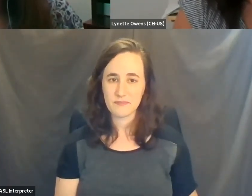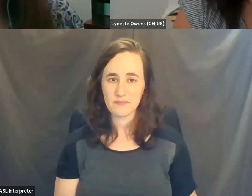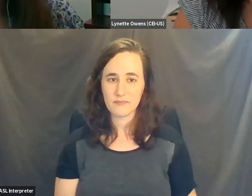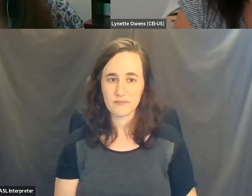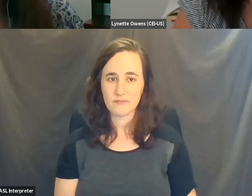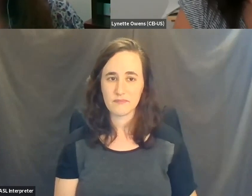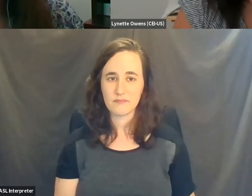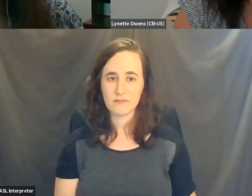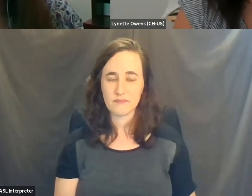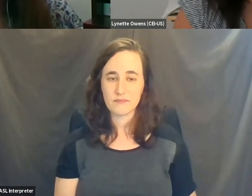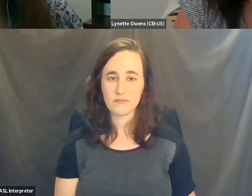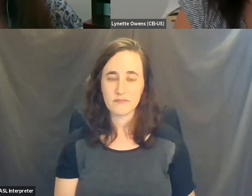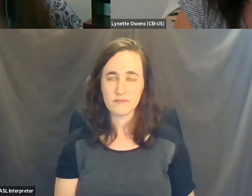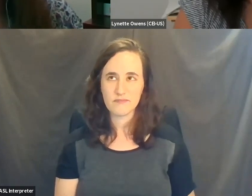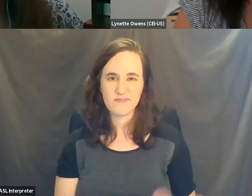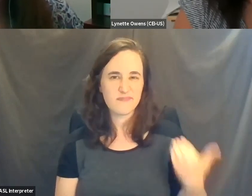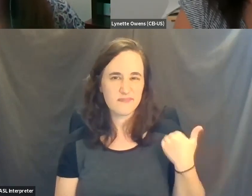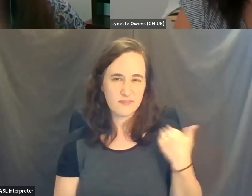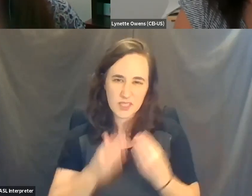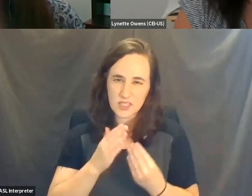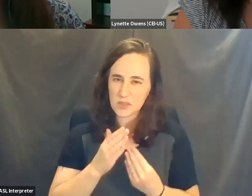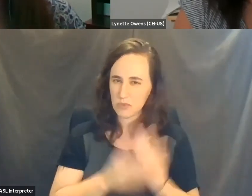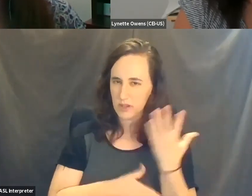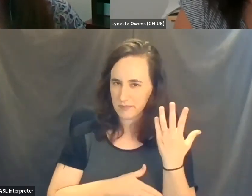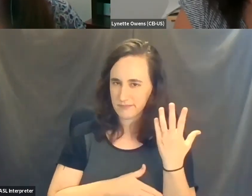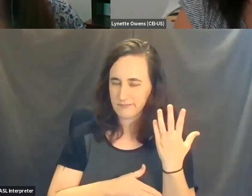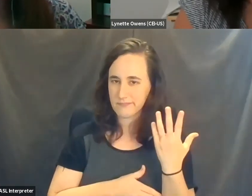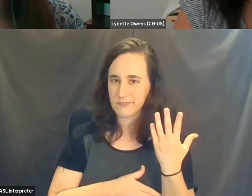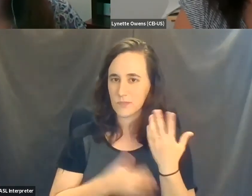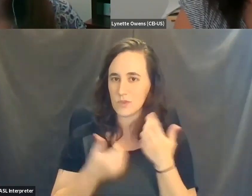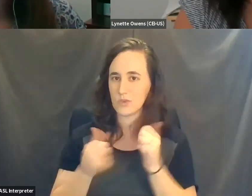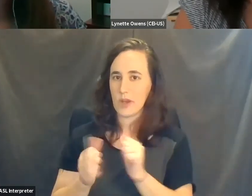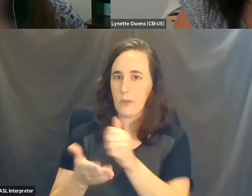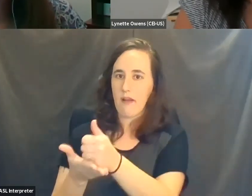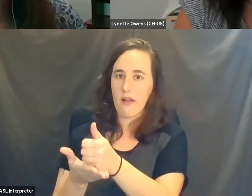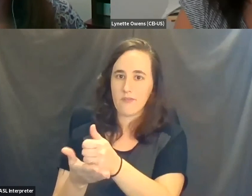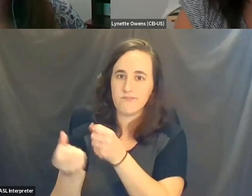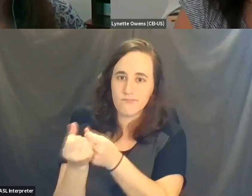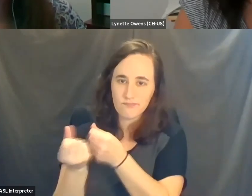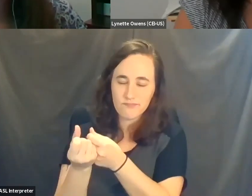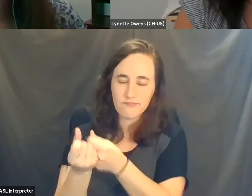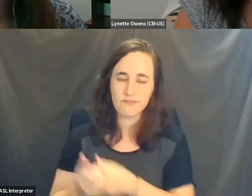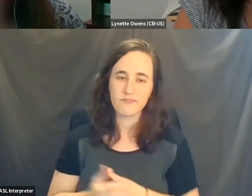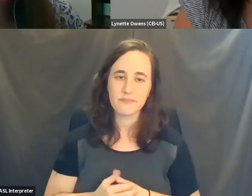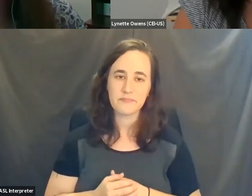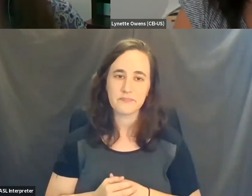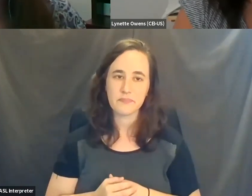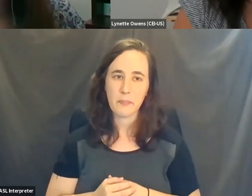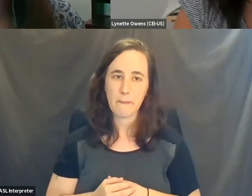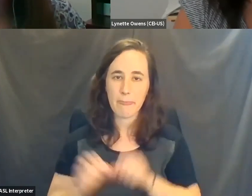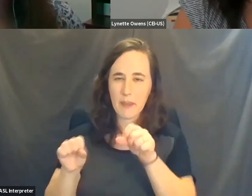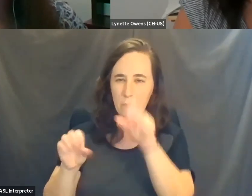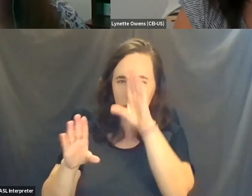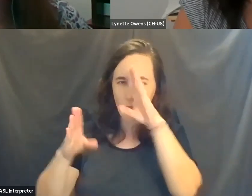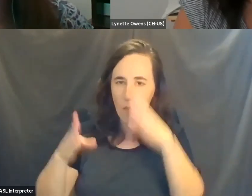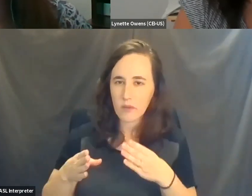So in the spring, to sort of take the pressure off and to be able to focus on relationships